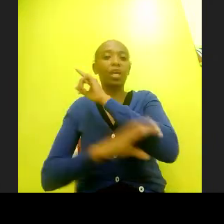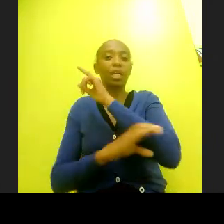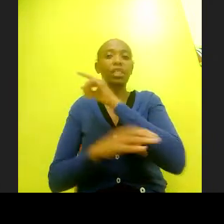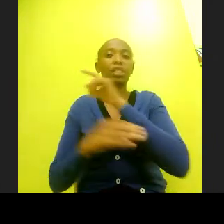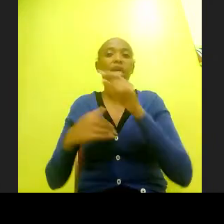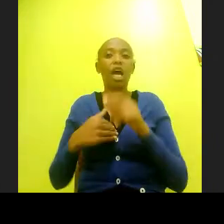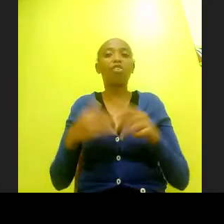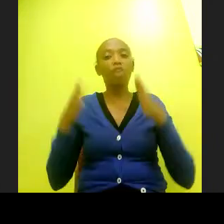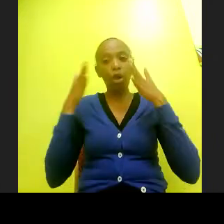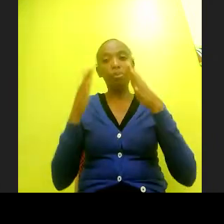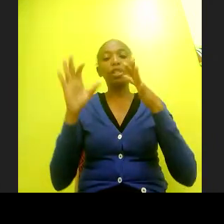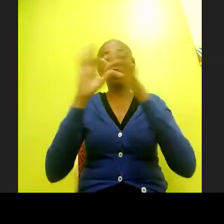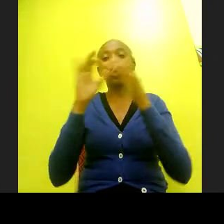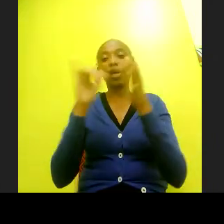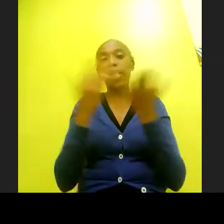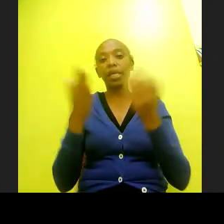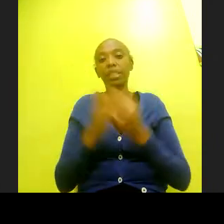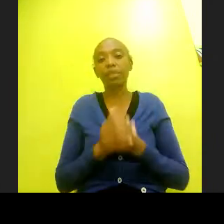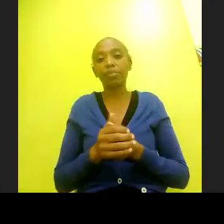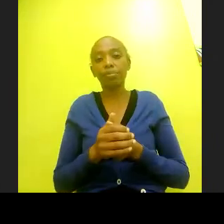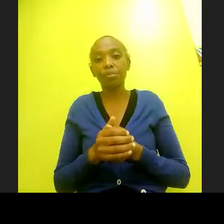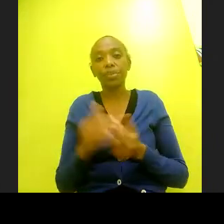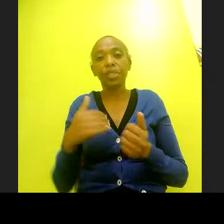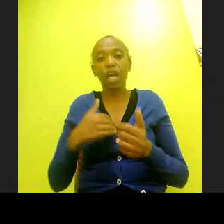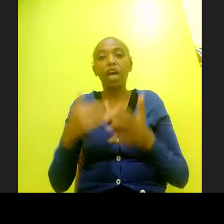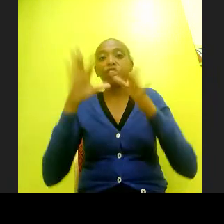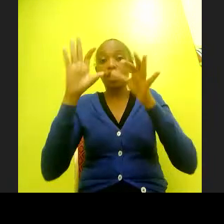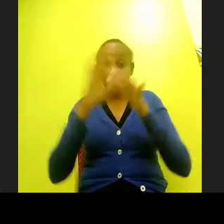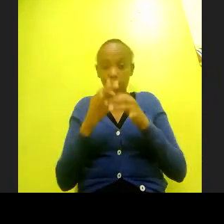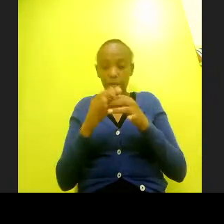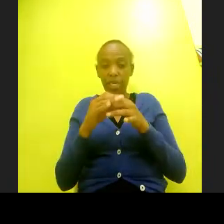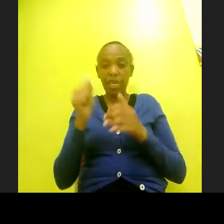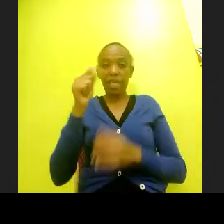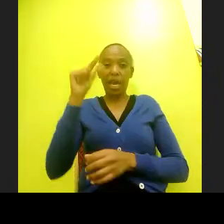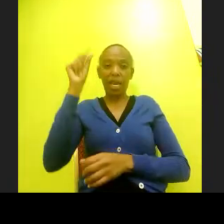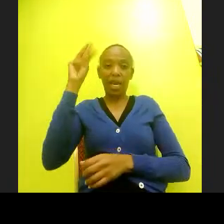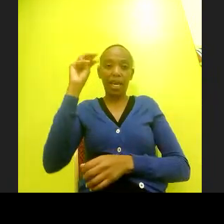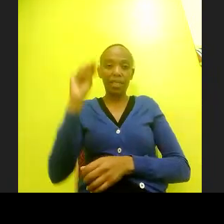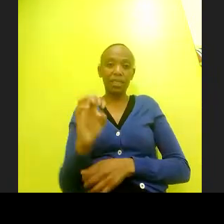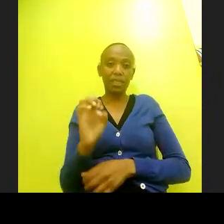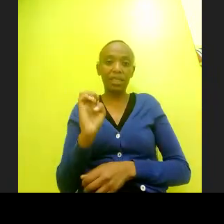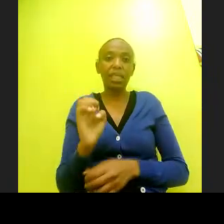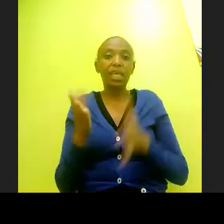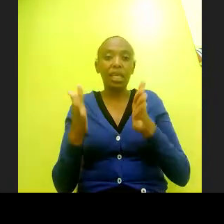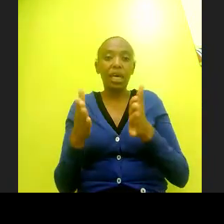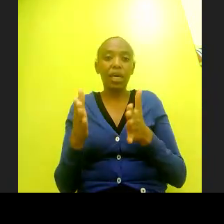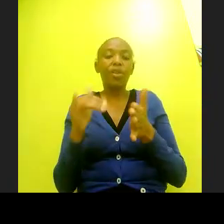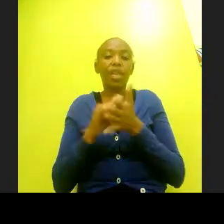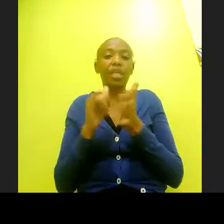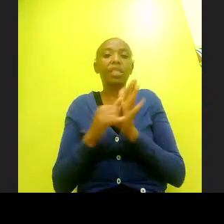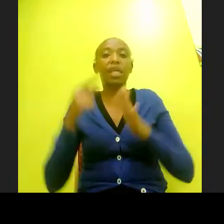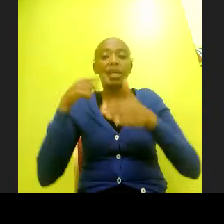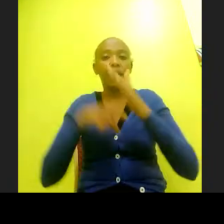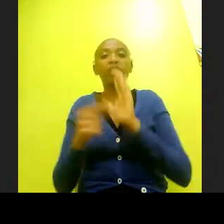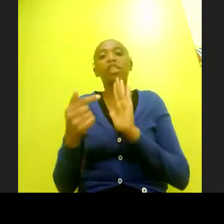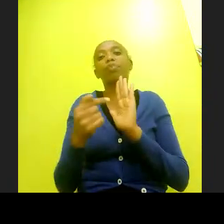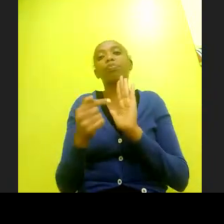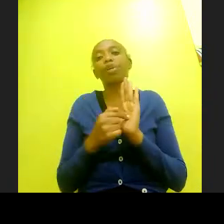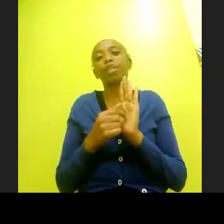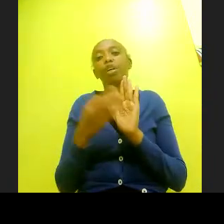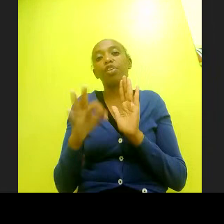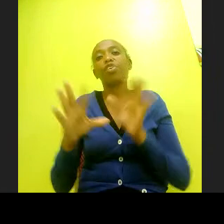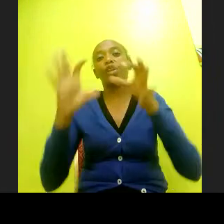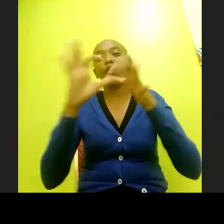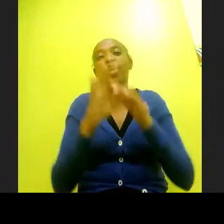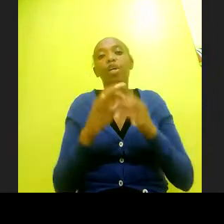committed to join that, have joined actually the Alliance. Such an index is also an entry point for the Alliance to use the